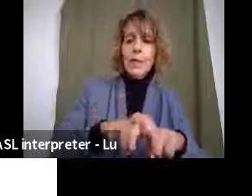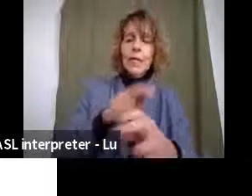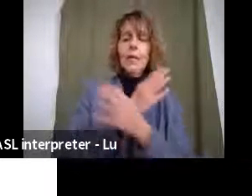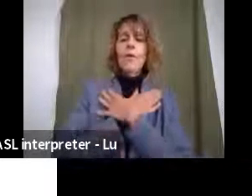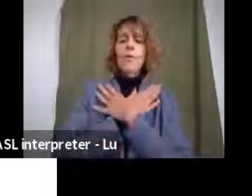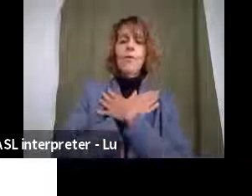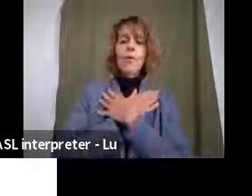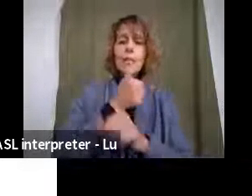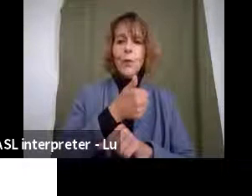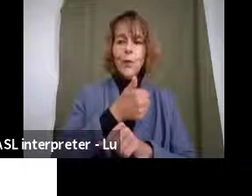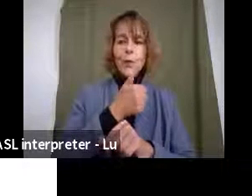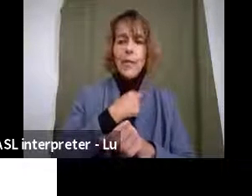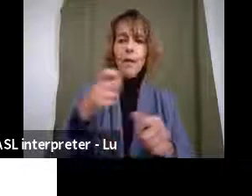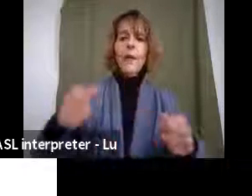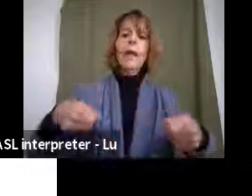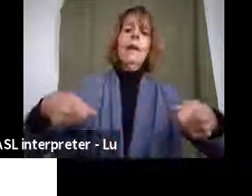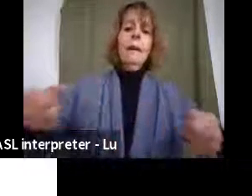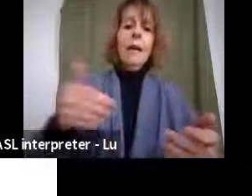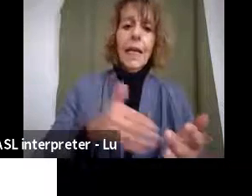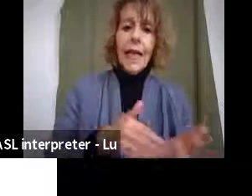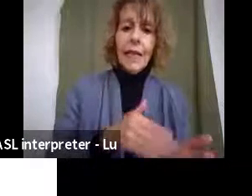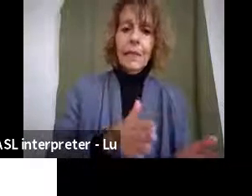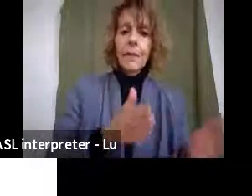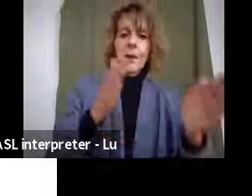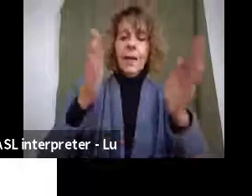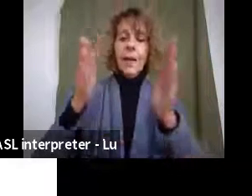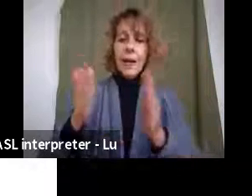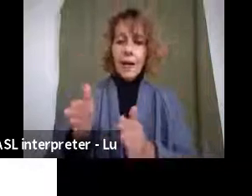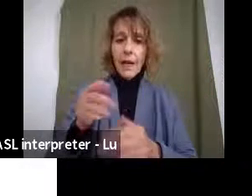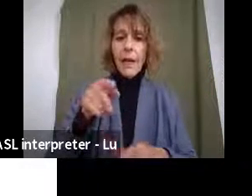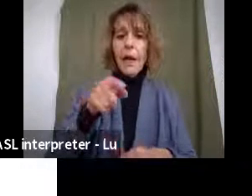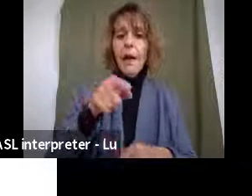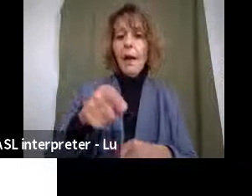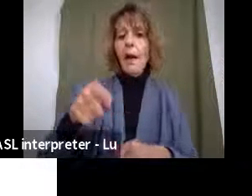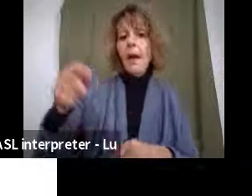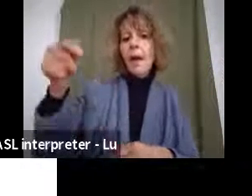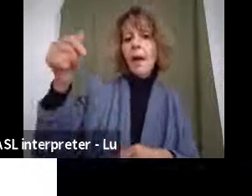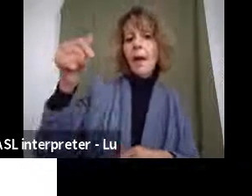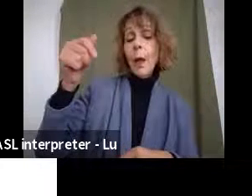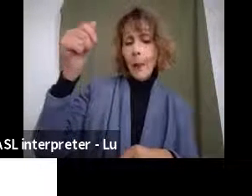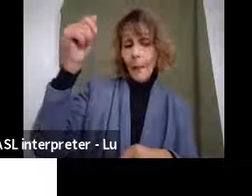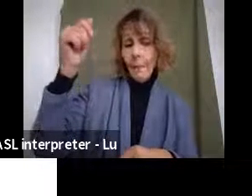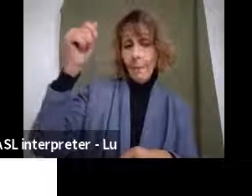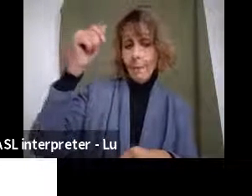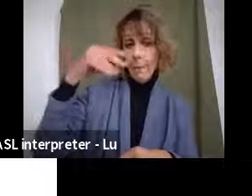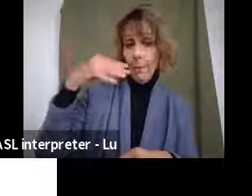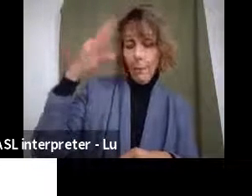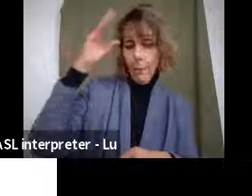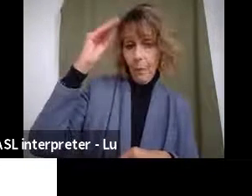walk short distances with forearm crutches around his dorm room and the like,